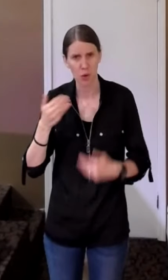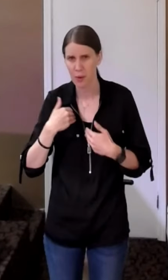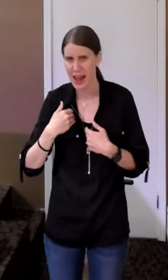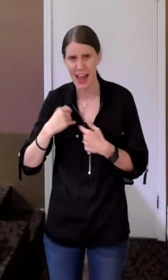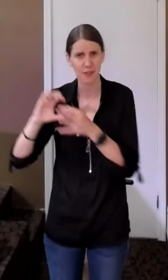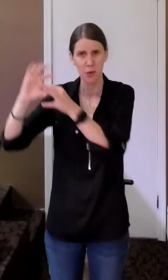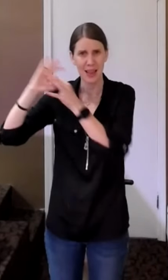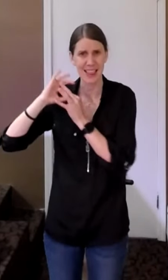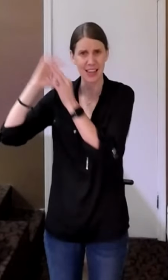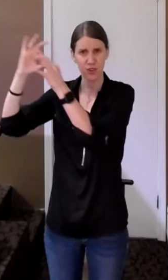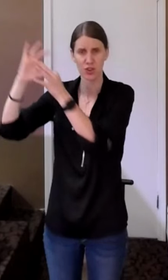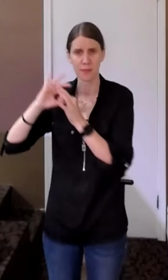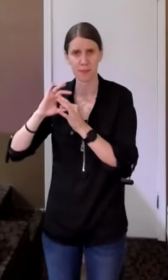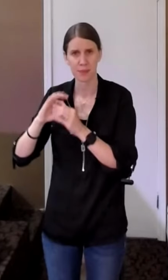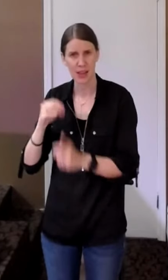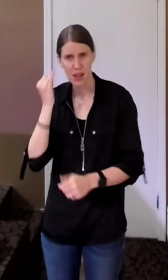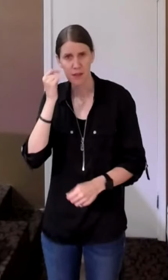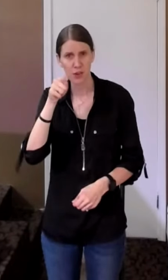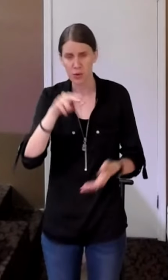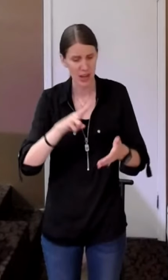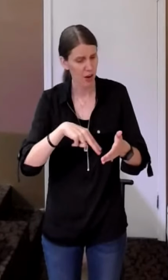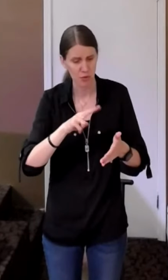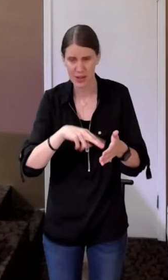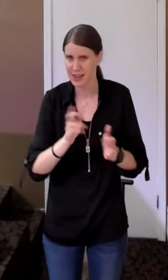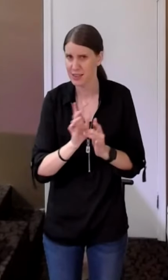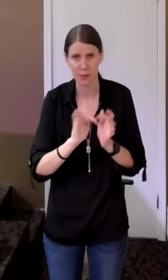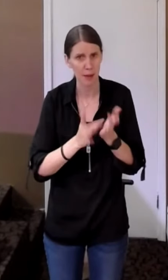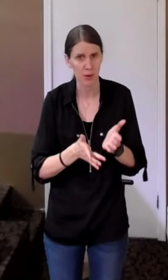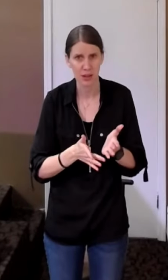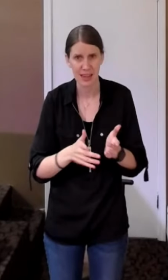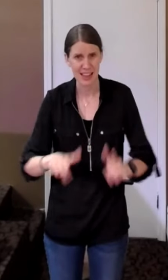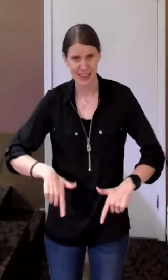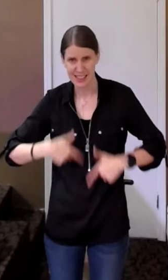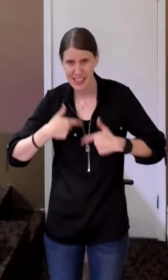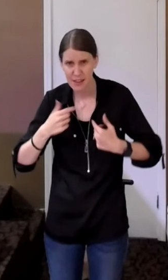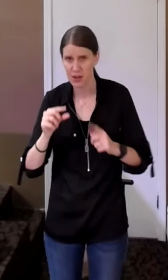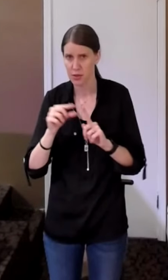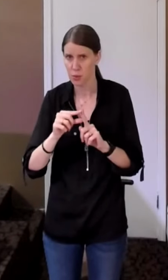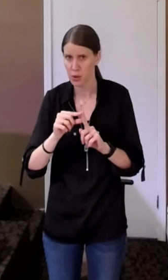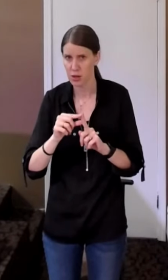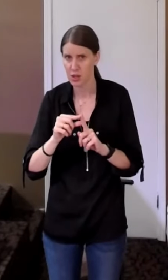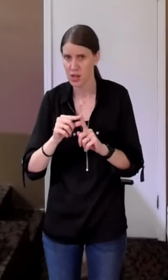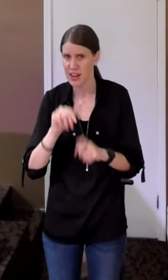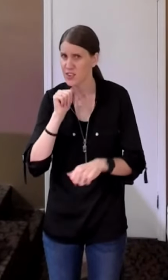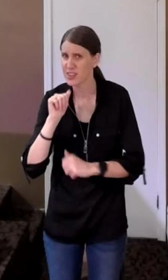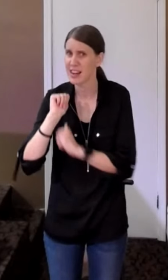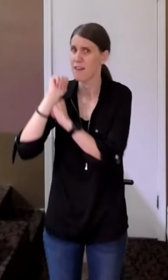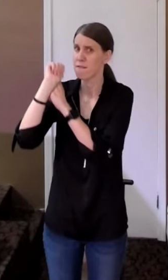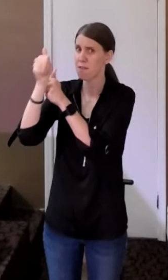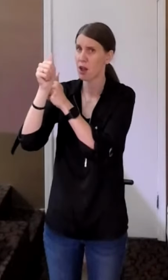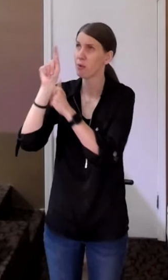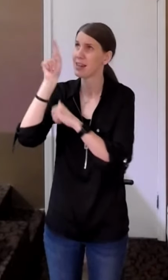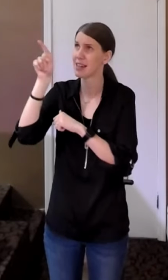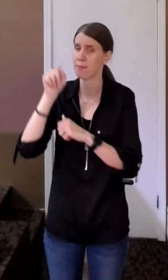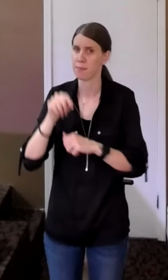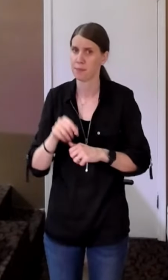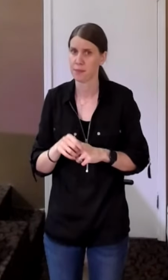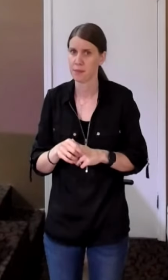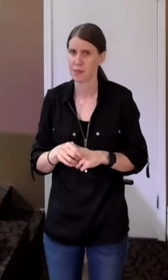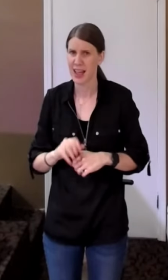a relationship with Him? If you're not reading His Word, if you're not living it out, if you're not following what He says to do?